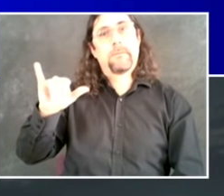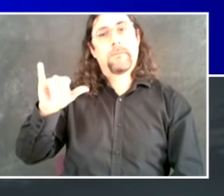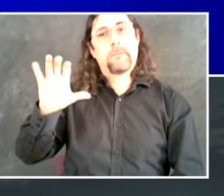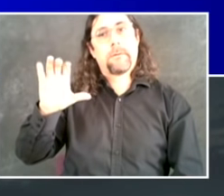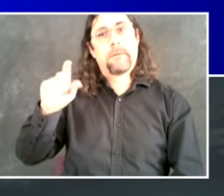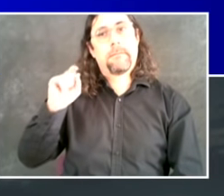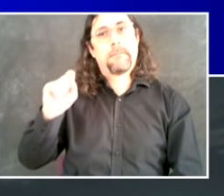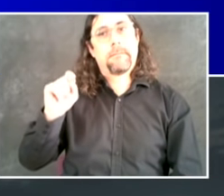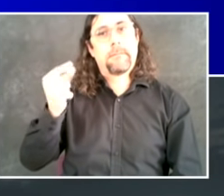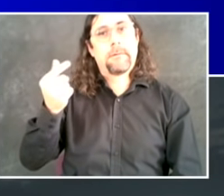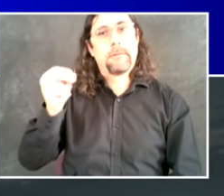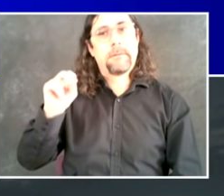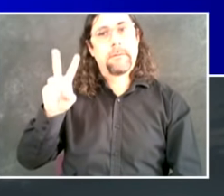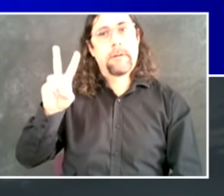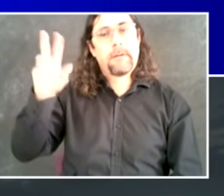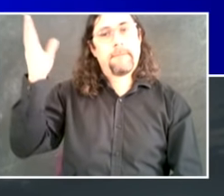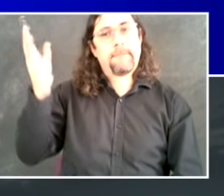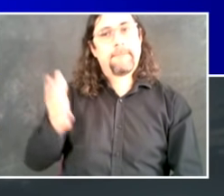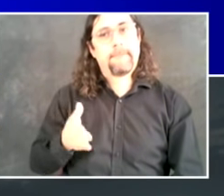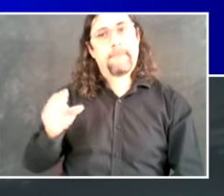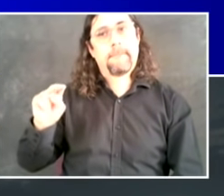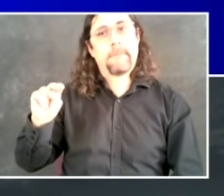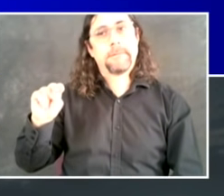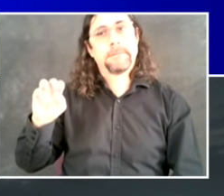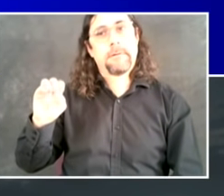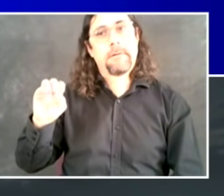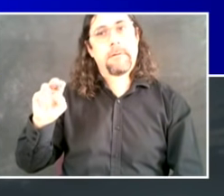Okay, a few more things.